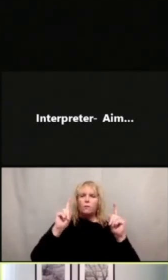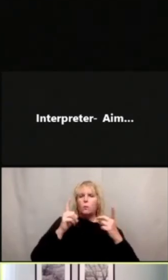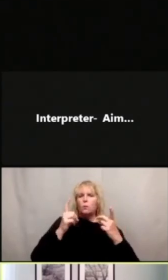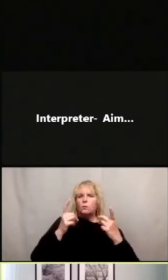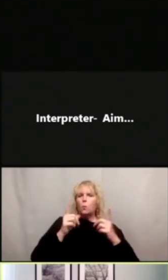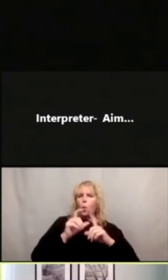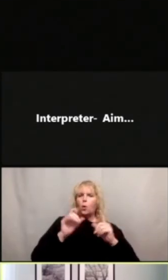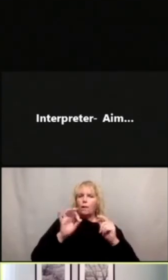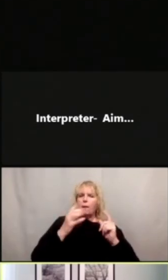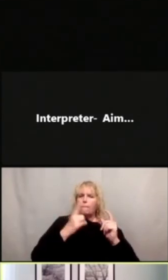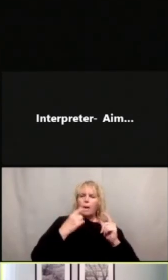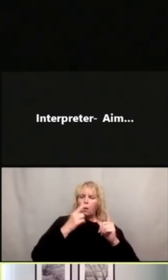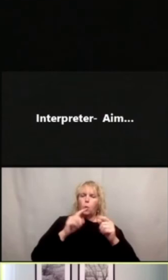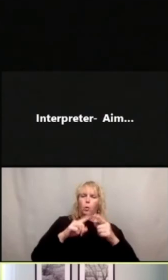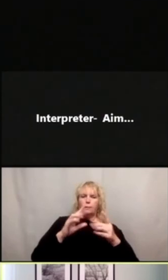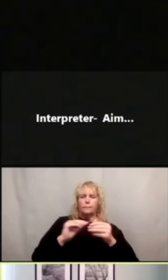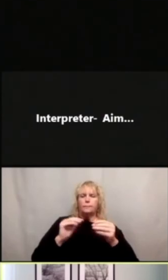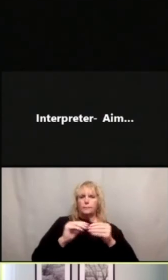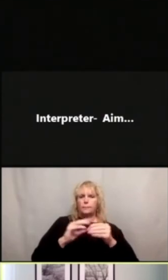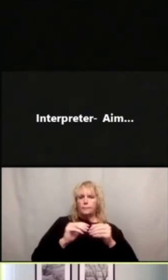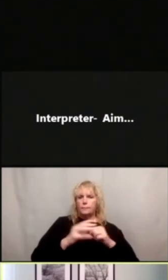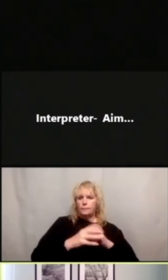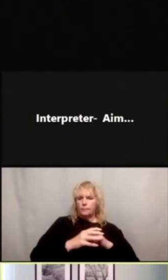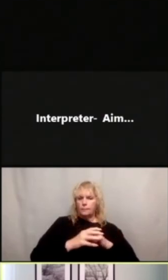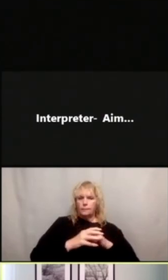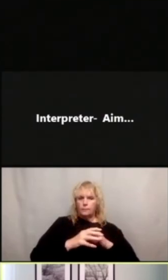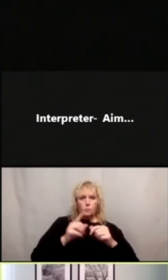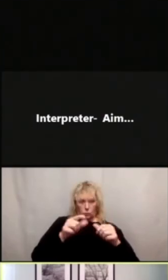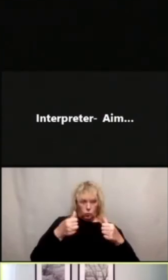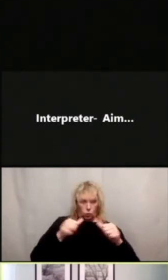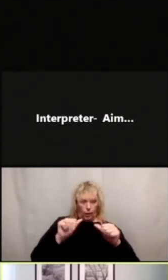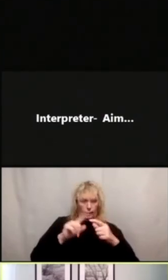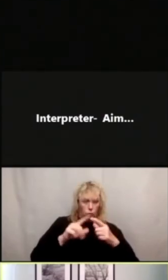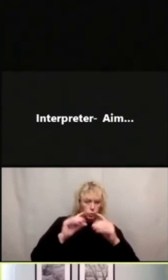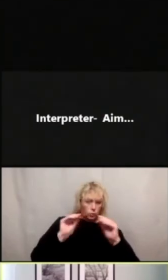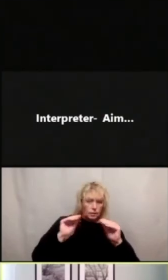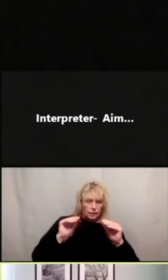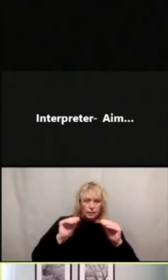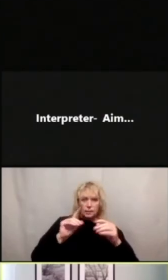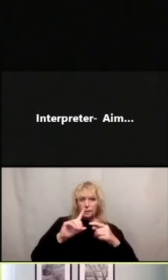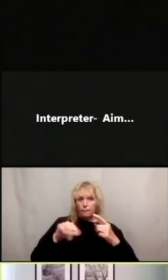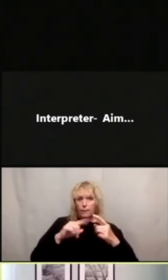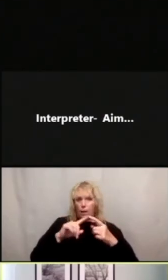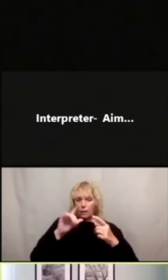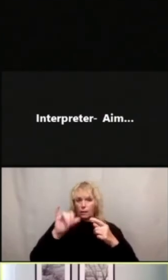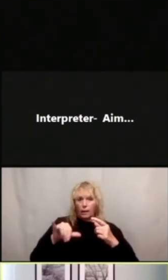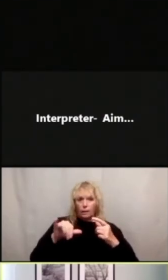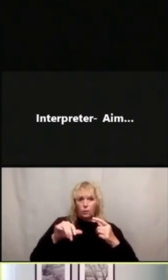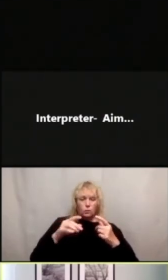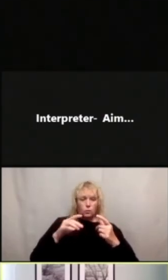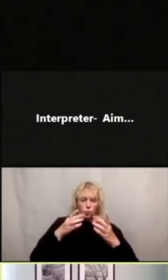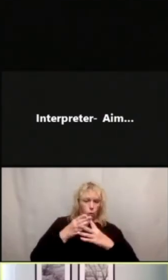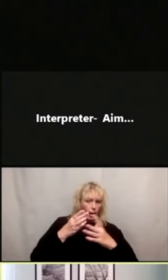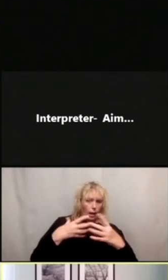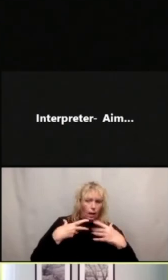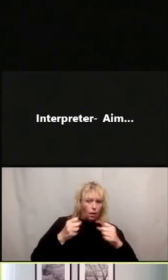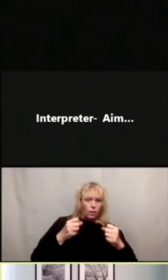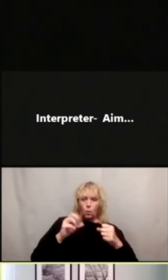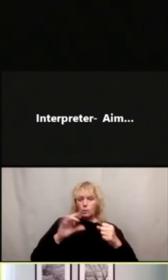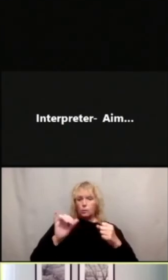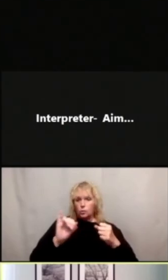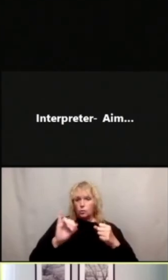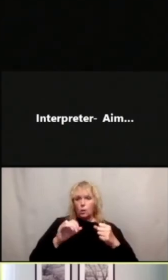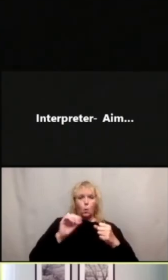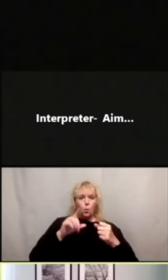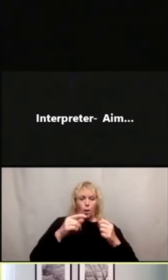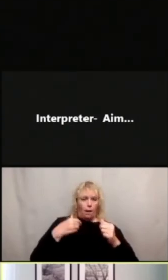out. Are you trying to teach about navigating the healthcare system or insurance? Are you seeing that you have patients coming in who are